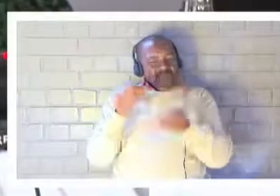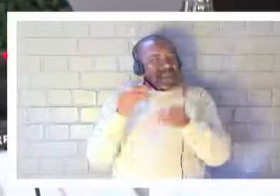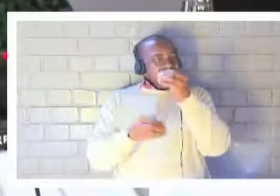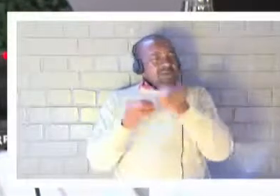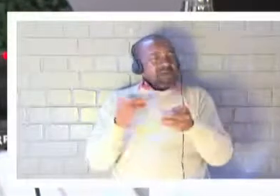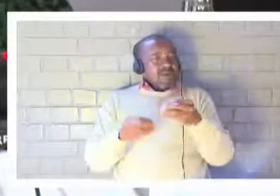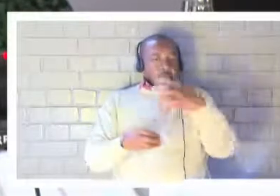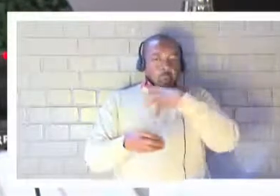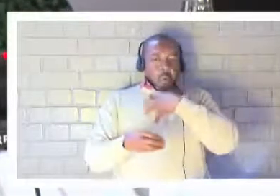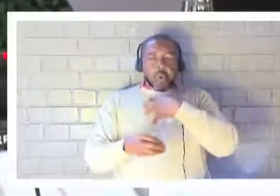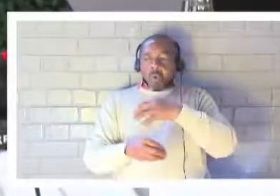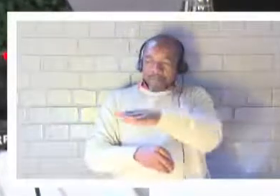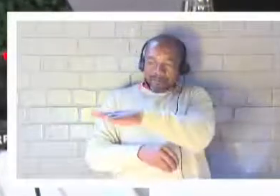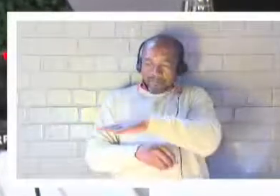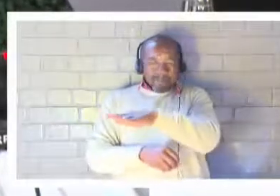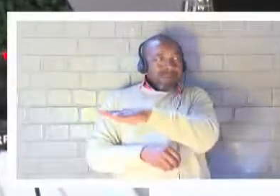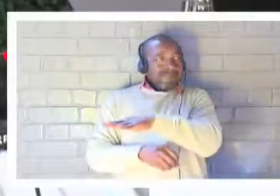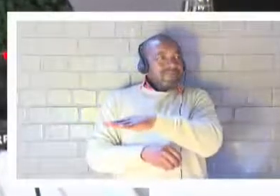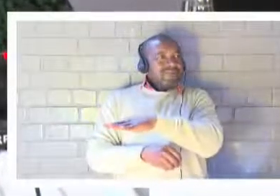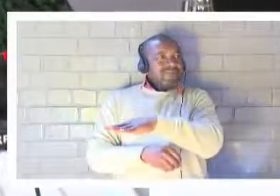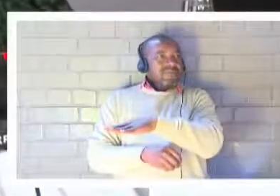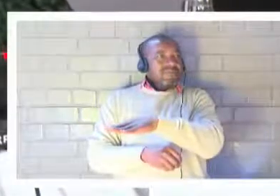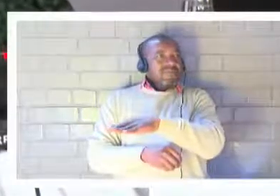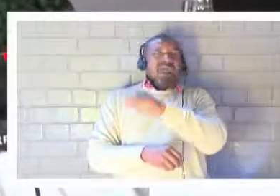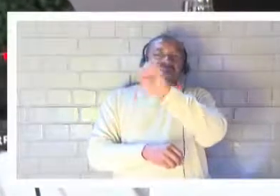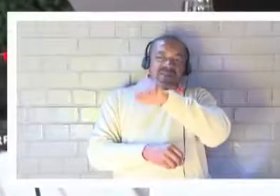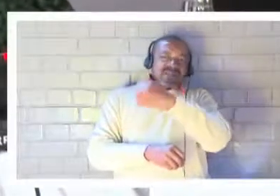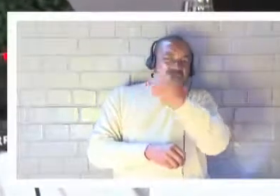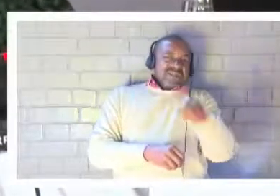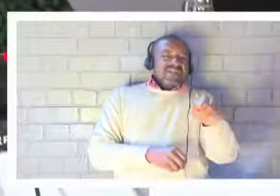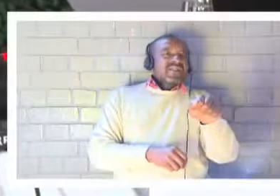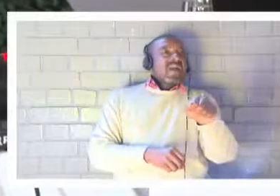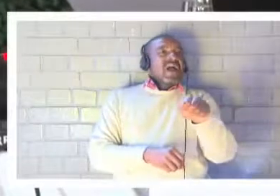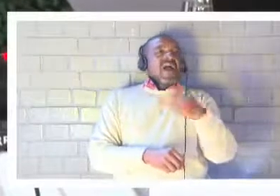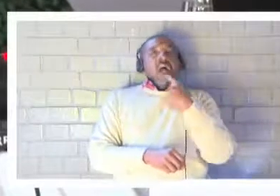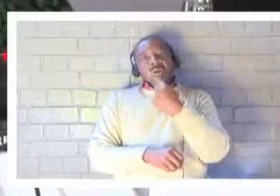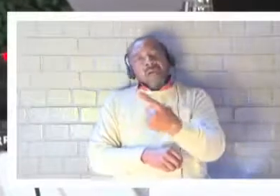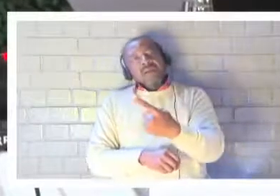our institutions? There's a yes and no answer.